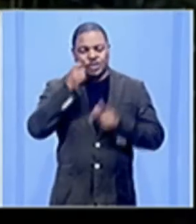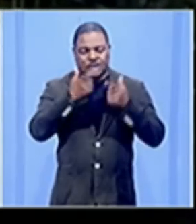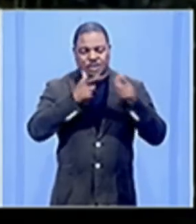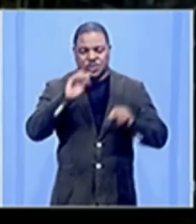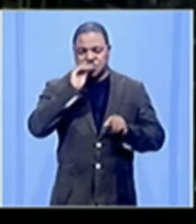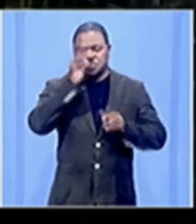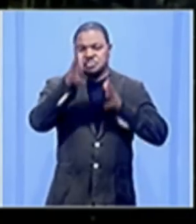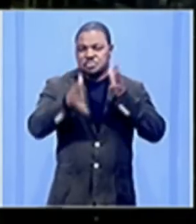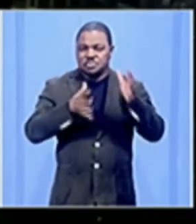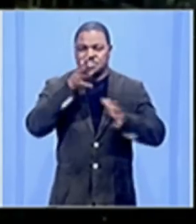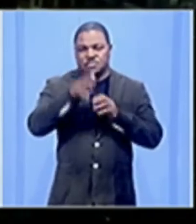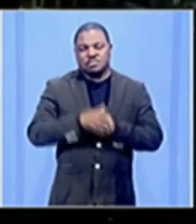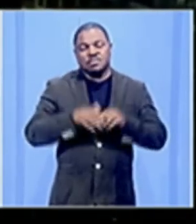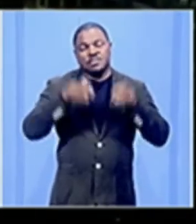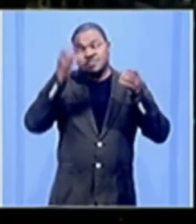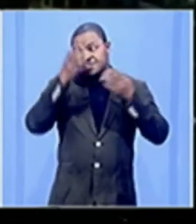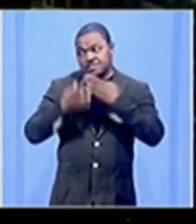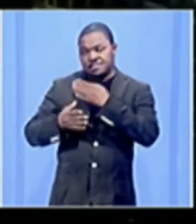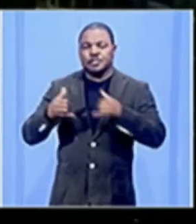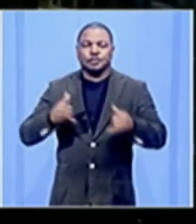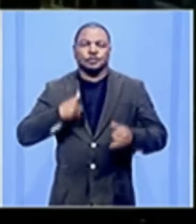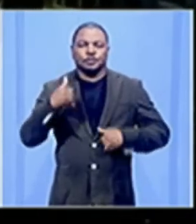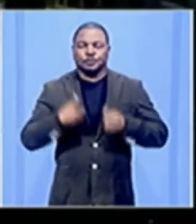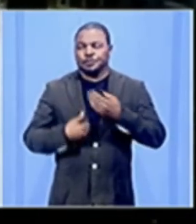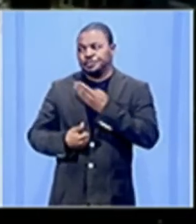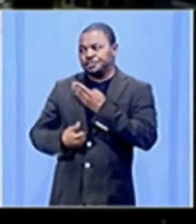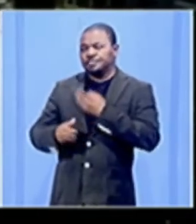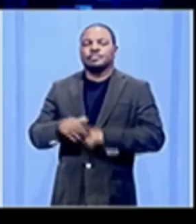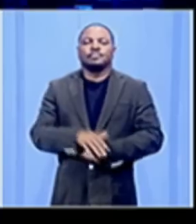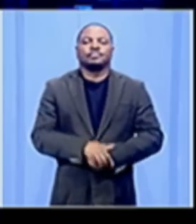Setswana. A re iketle mmogo ka tshedimosetso.